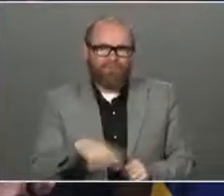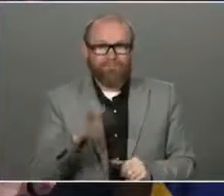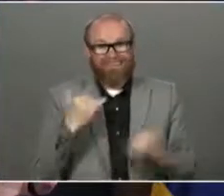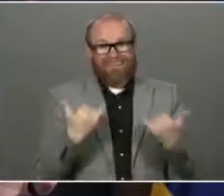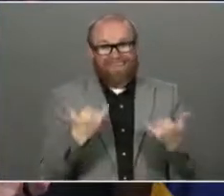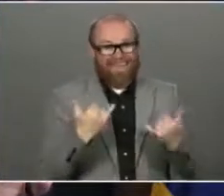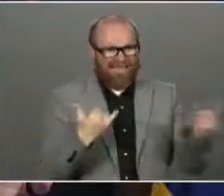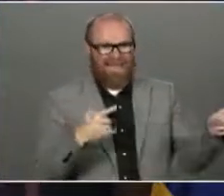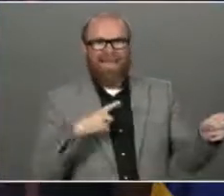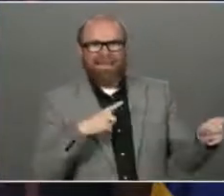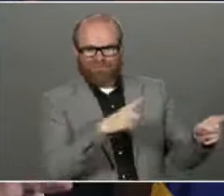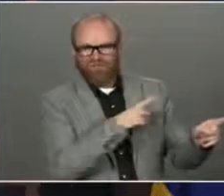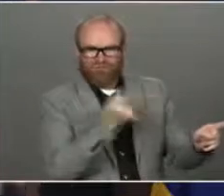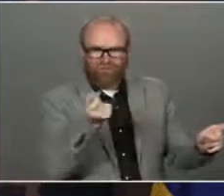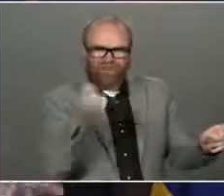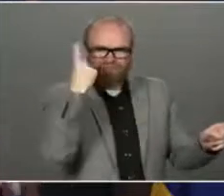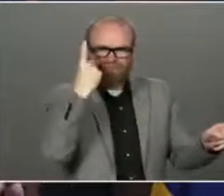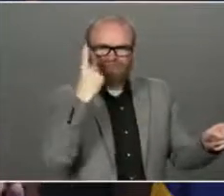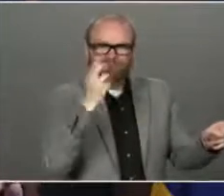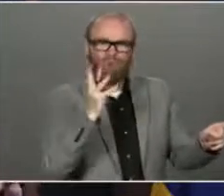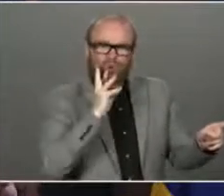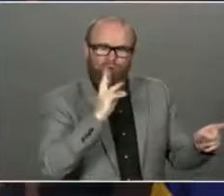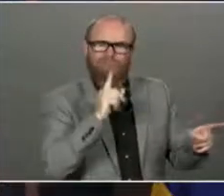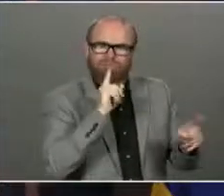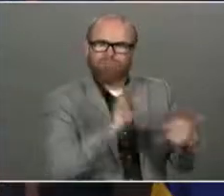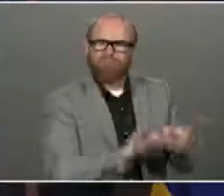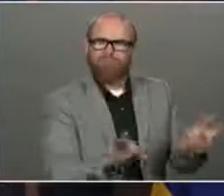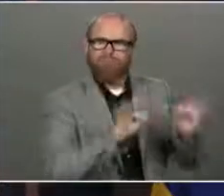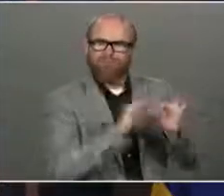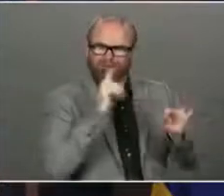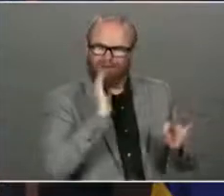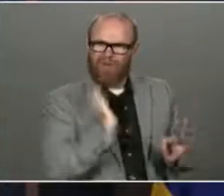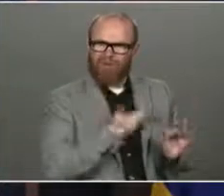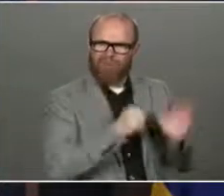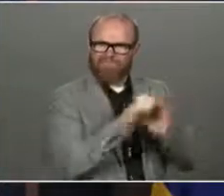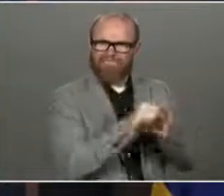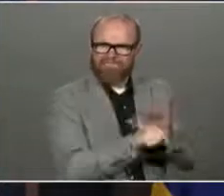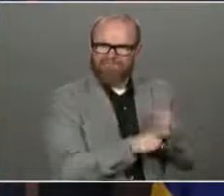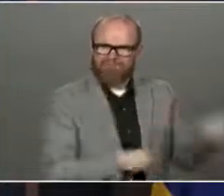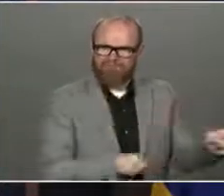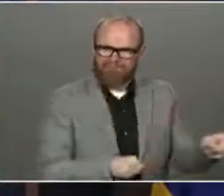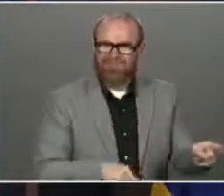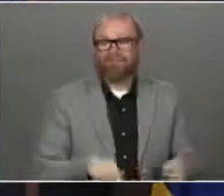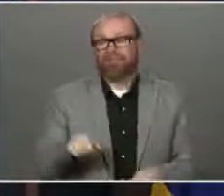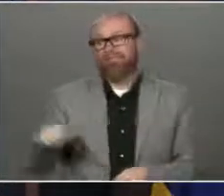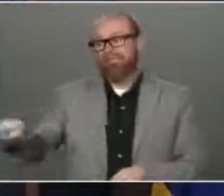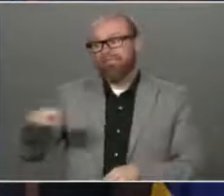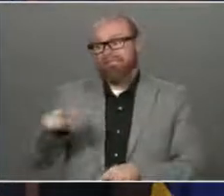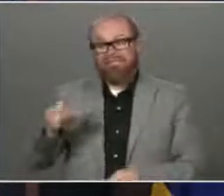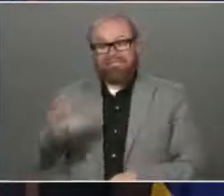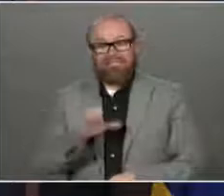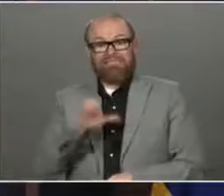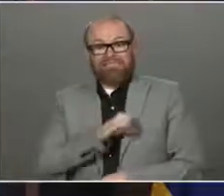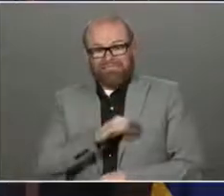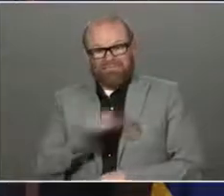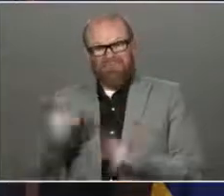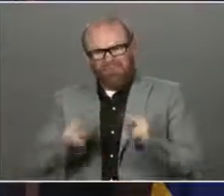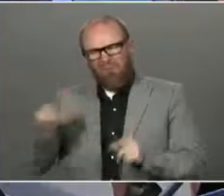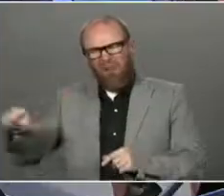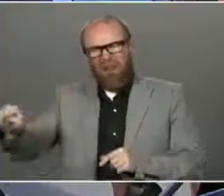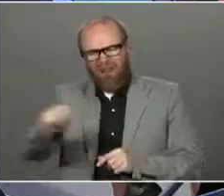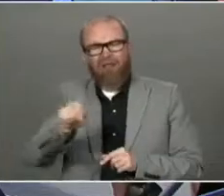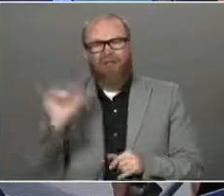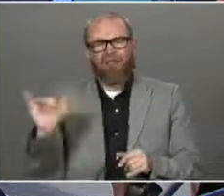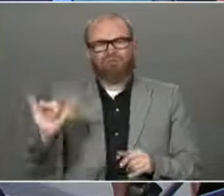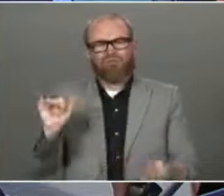understanding how water impacts the growth of the state, but how average citizens are also changing behavior, and